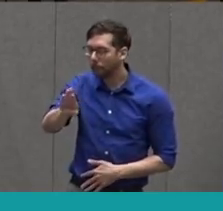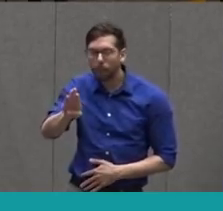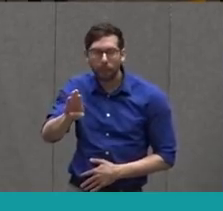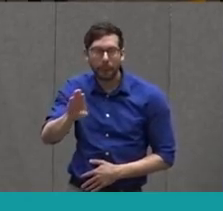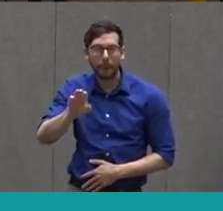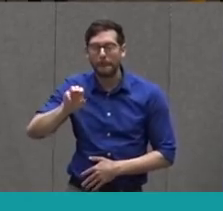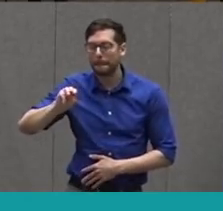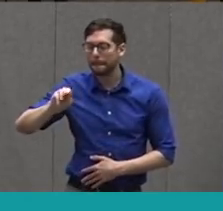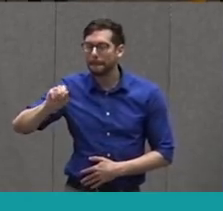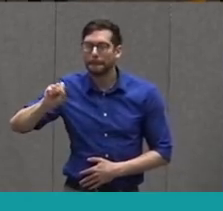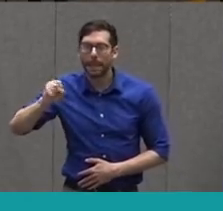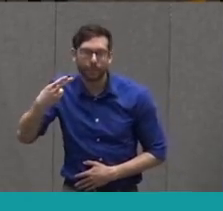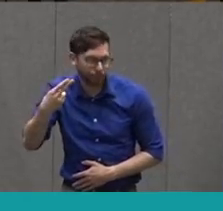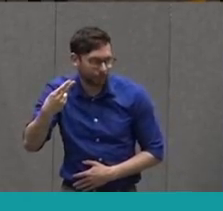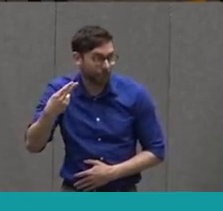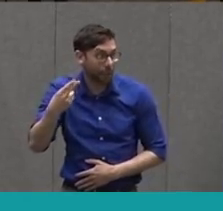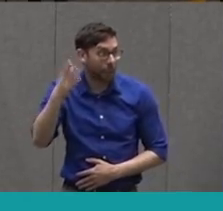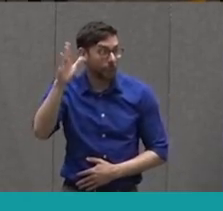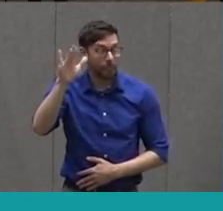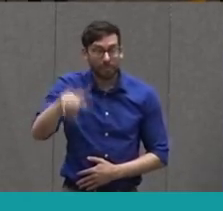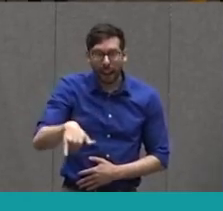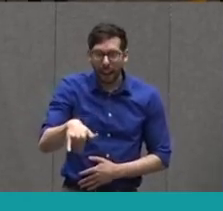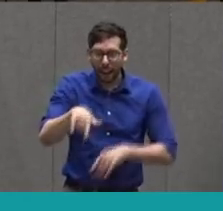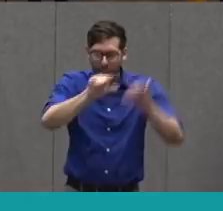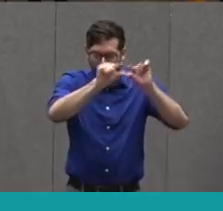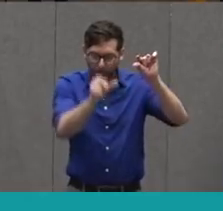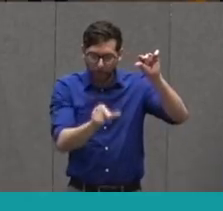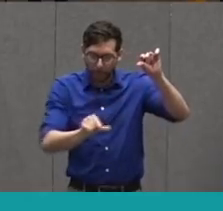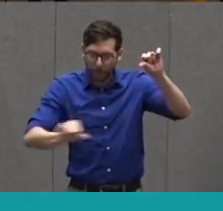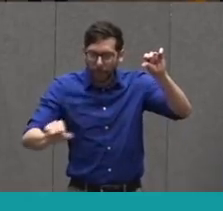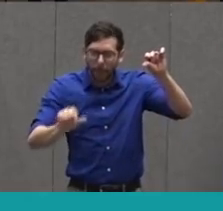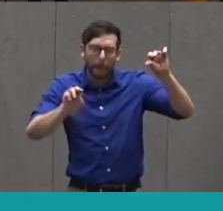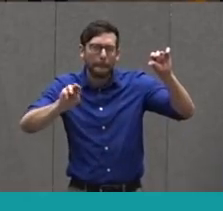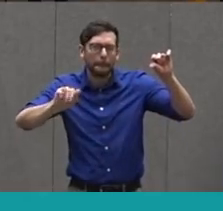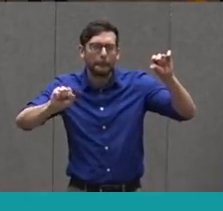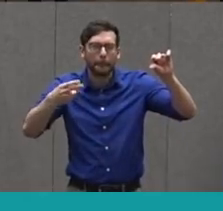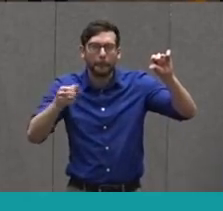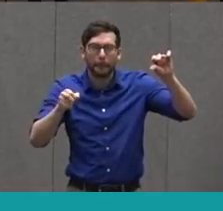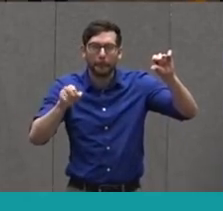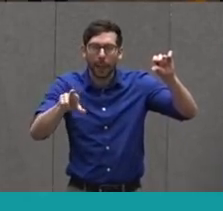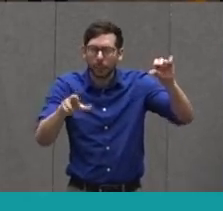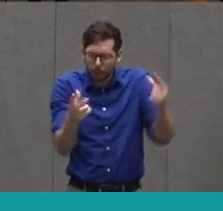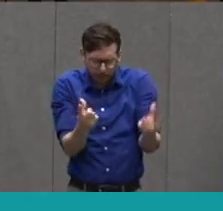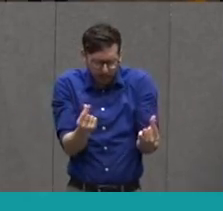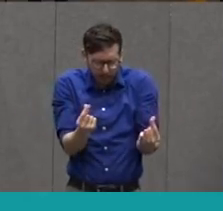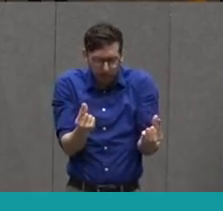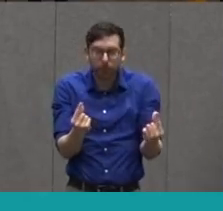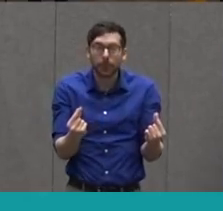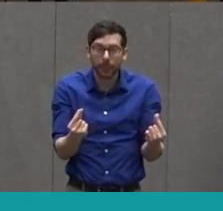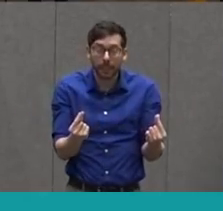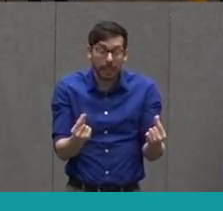masher lets you take, for example, a pot of tomatoes,